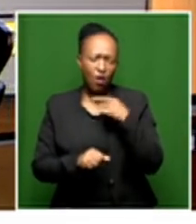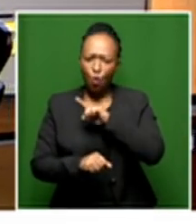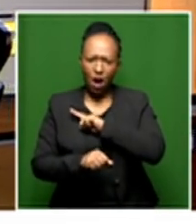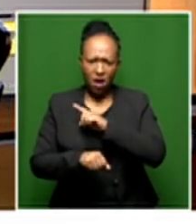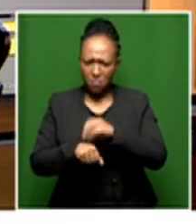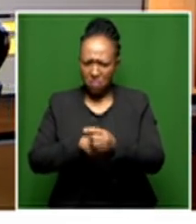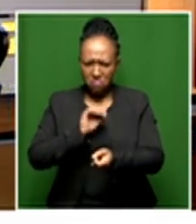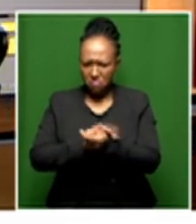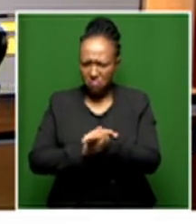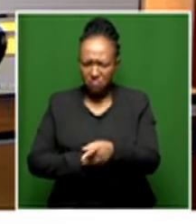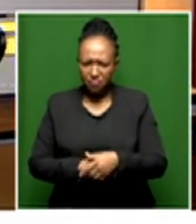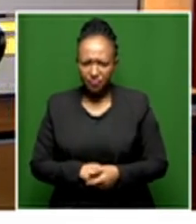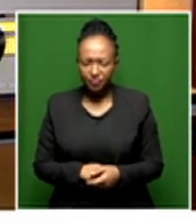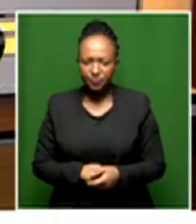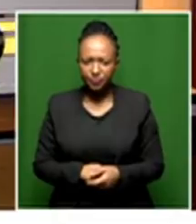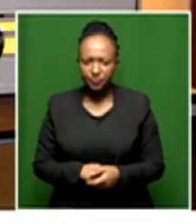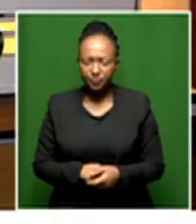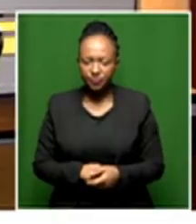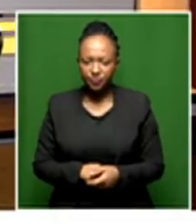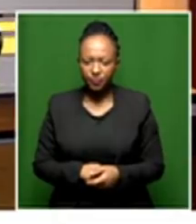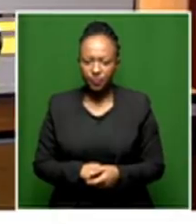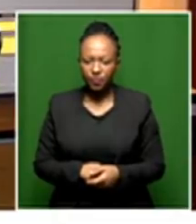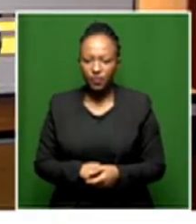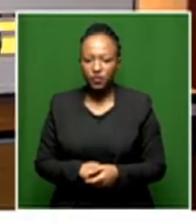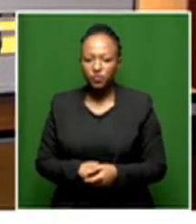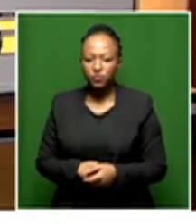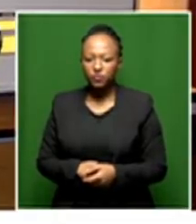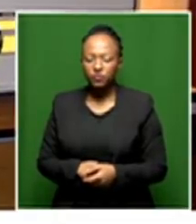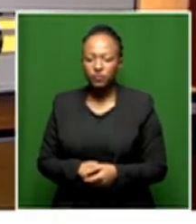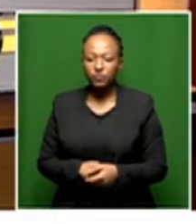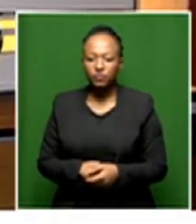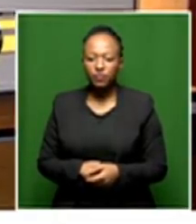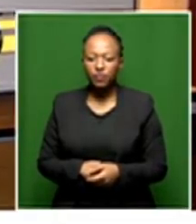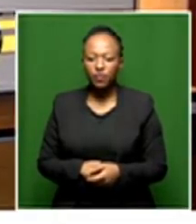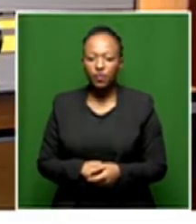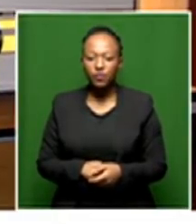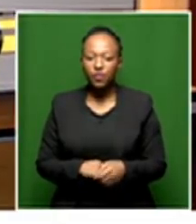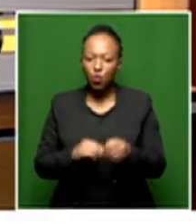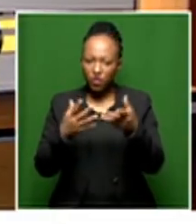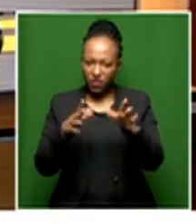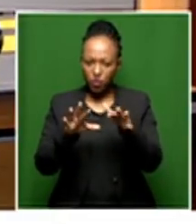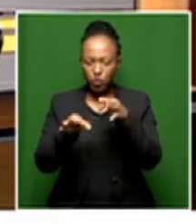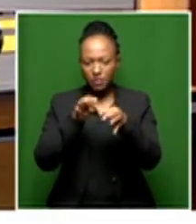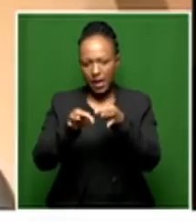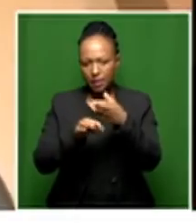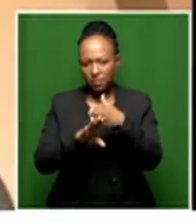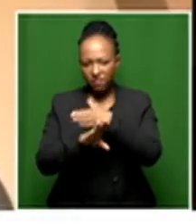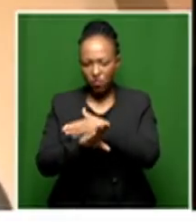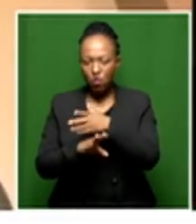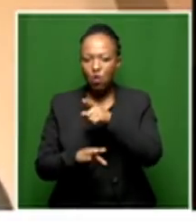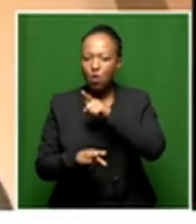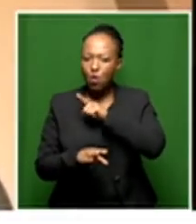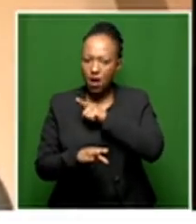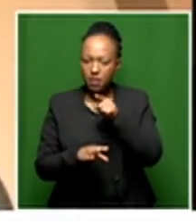problem? Look, the latest problem, as we had explained, was the